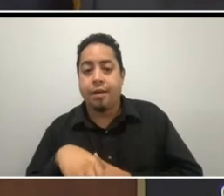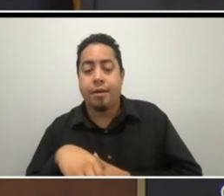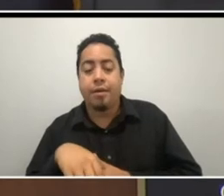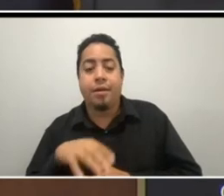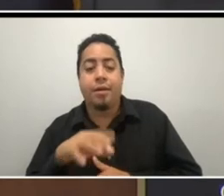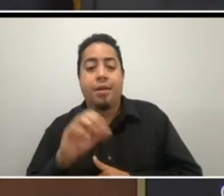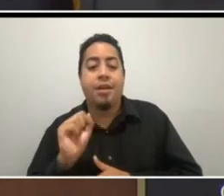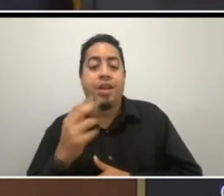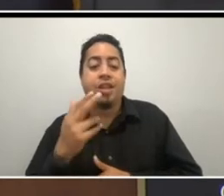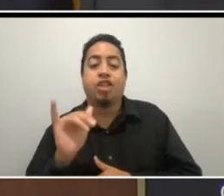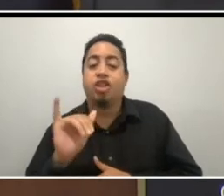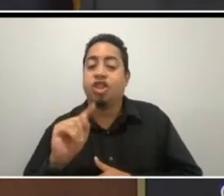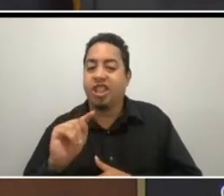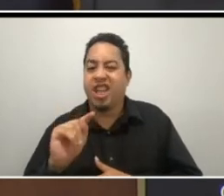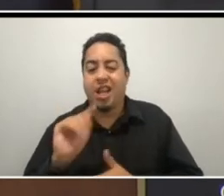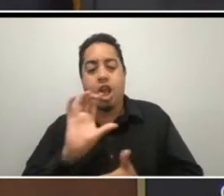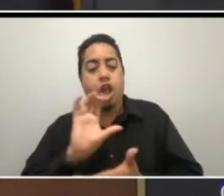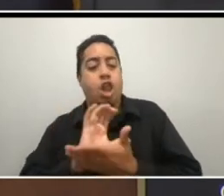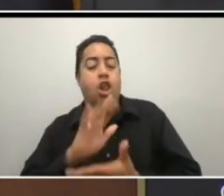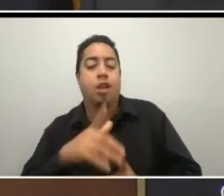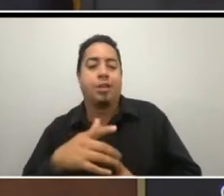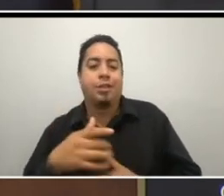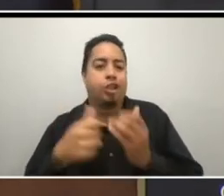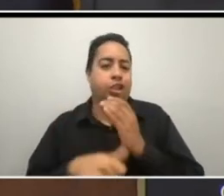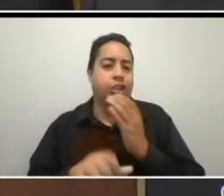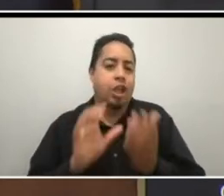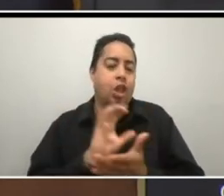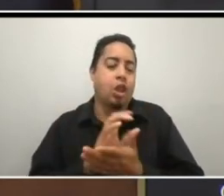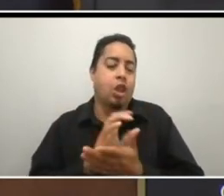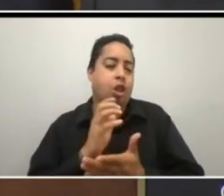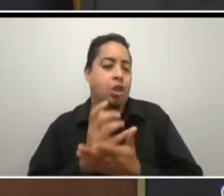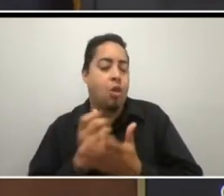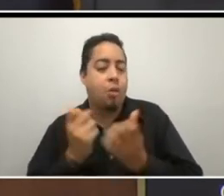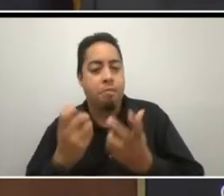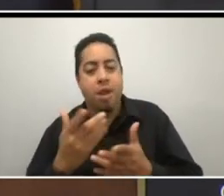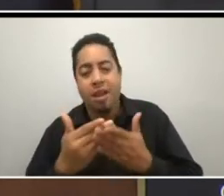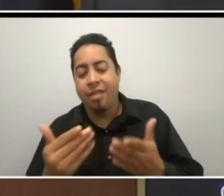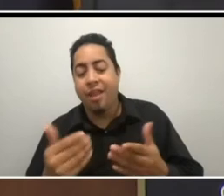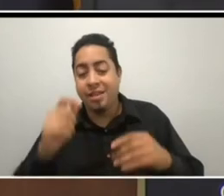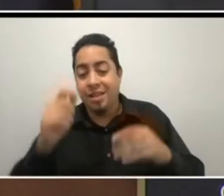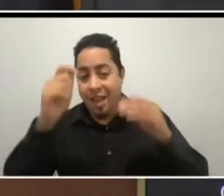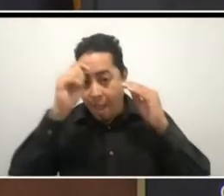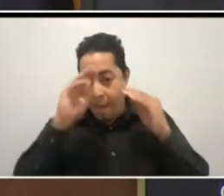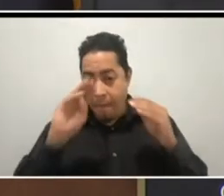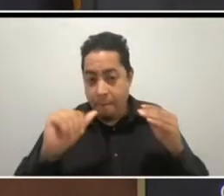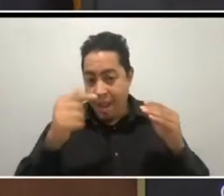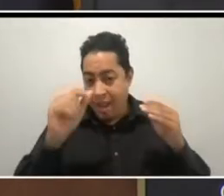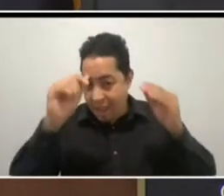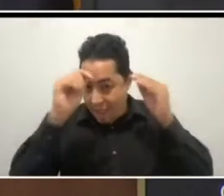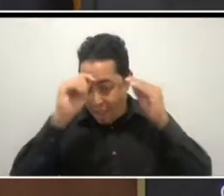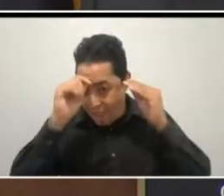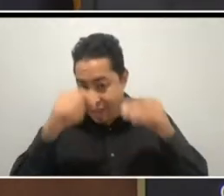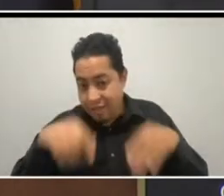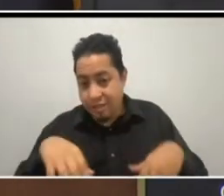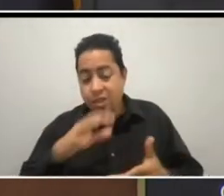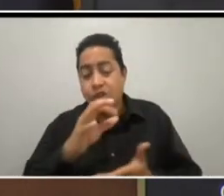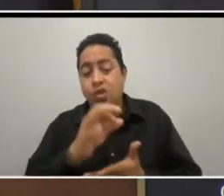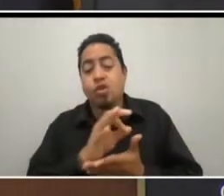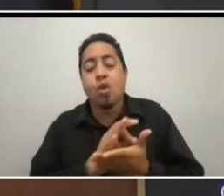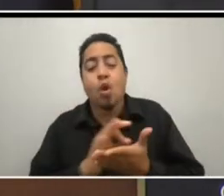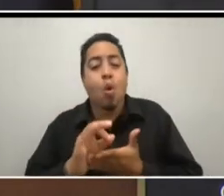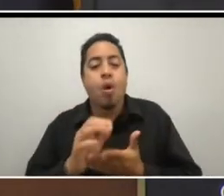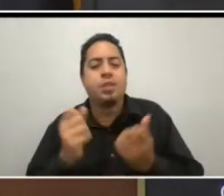stuff, including coins, actual autographed MAGA hats, etc. White House staff intervened to make sure that didn't